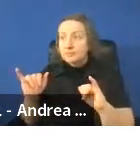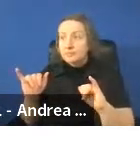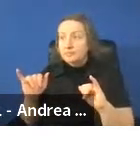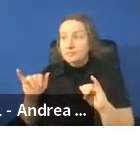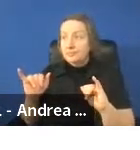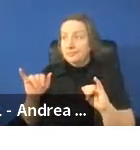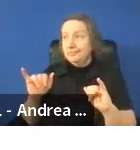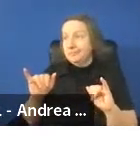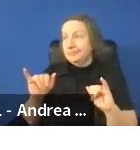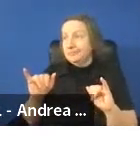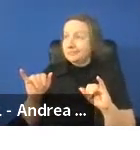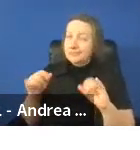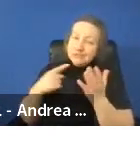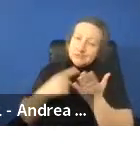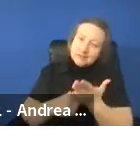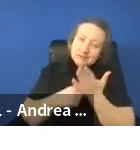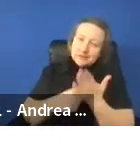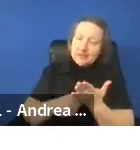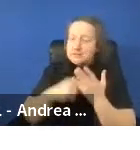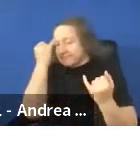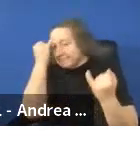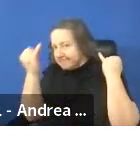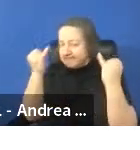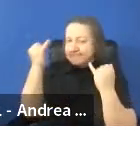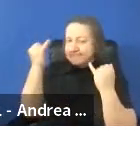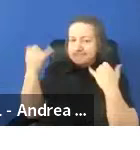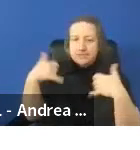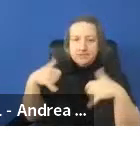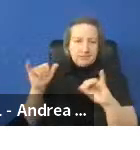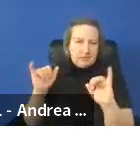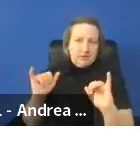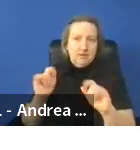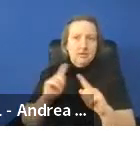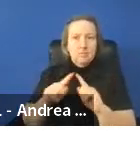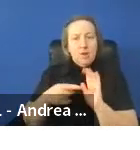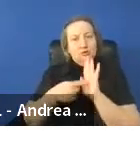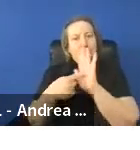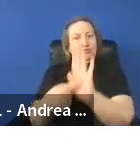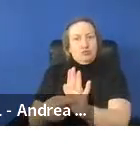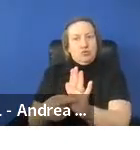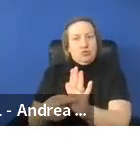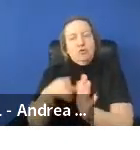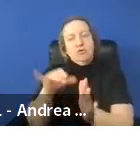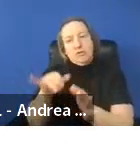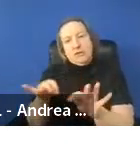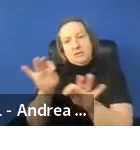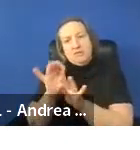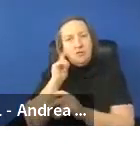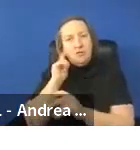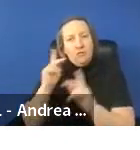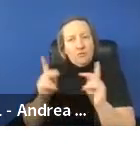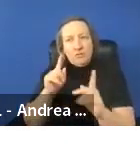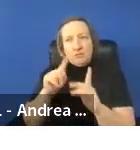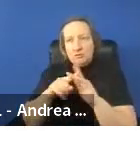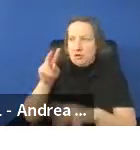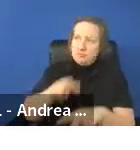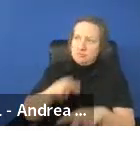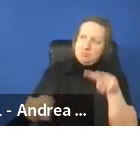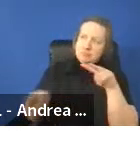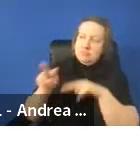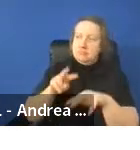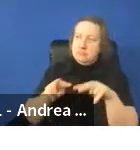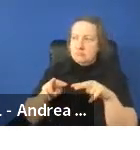in the talking stages. So, but getting these out here are important for folks to start looking at what